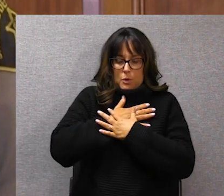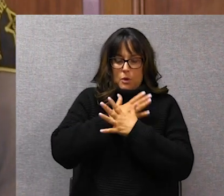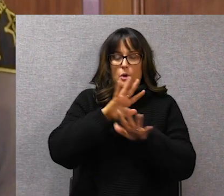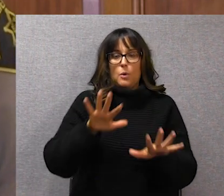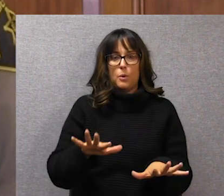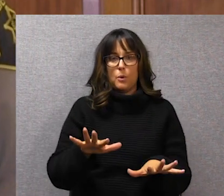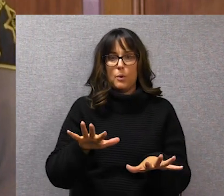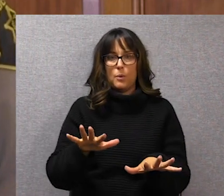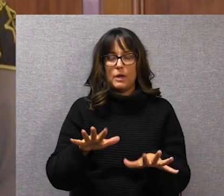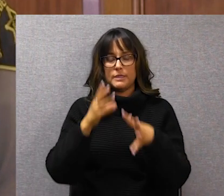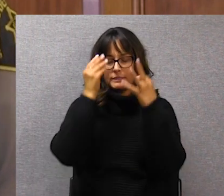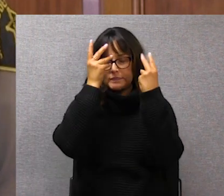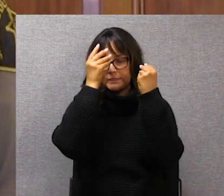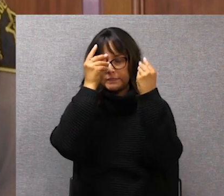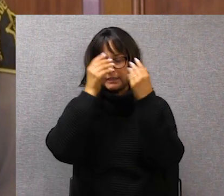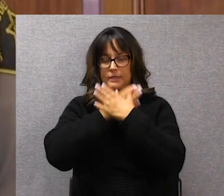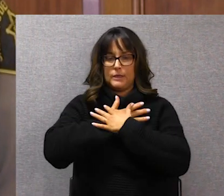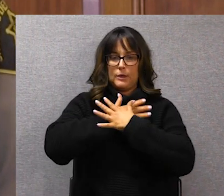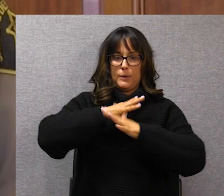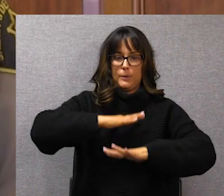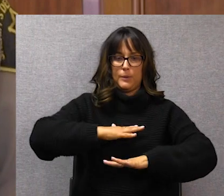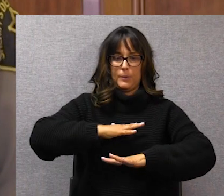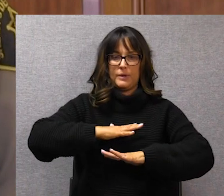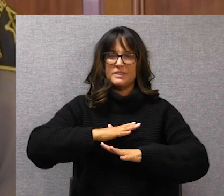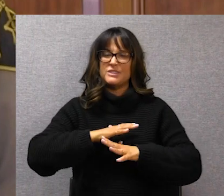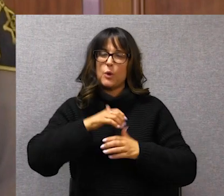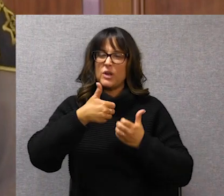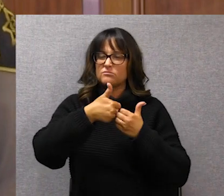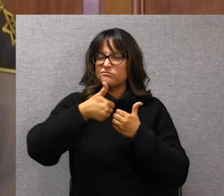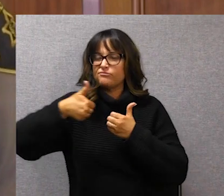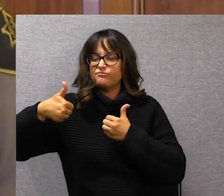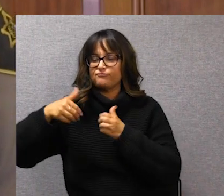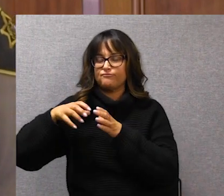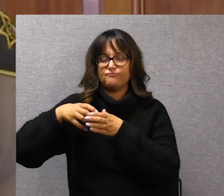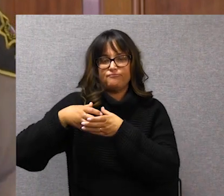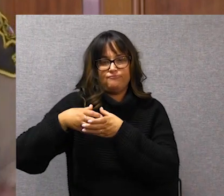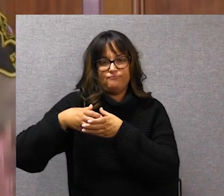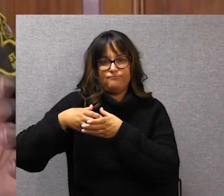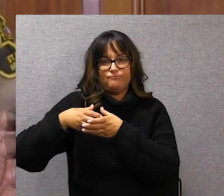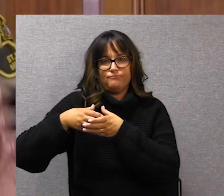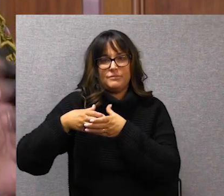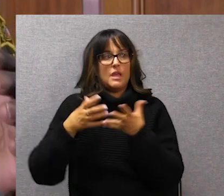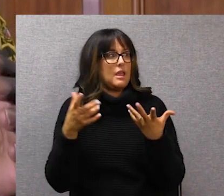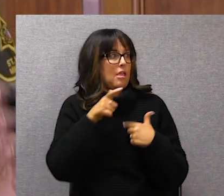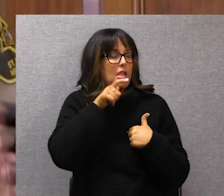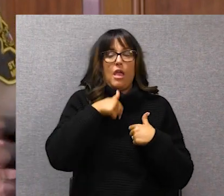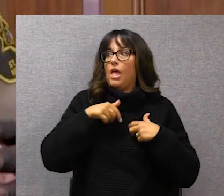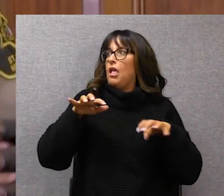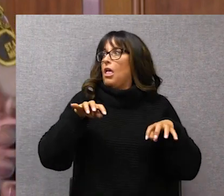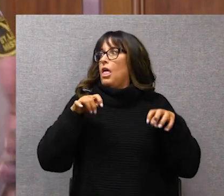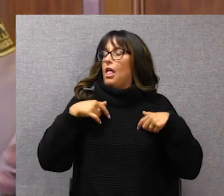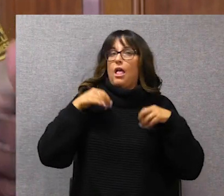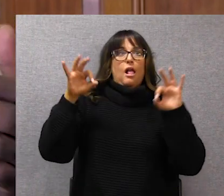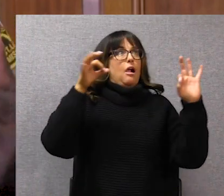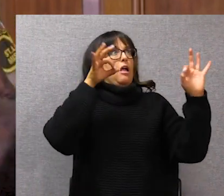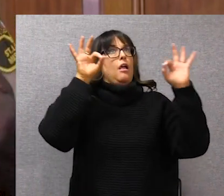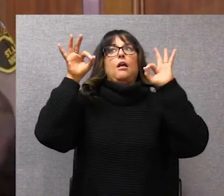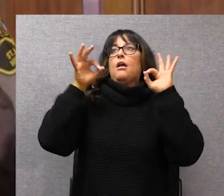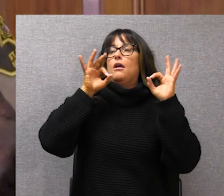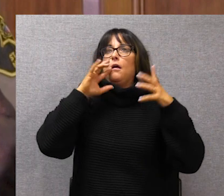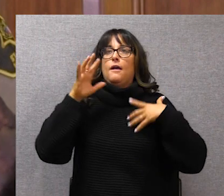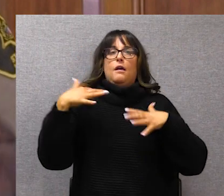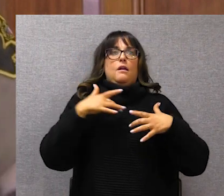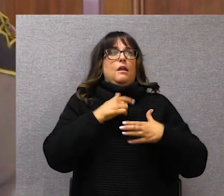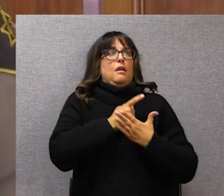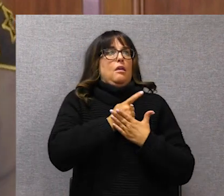can relax, they can get their thoughts together. And then that way, it kind of takes away the distraction of coming into this